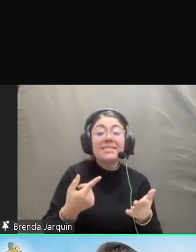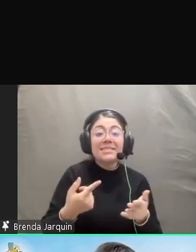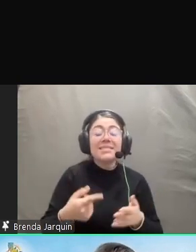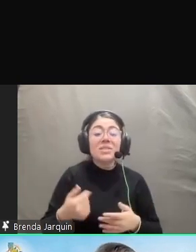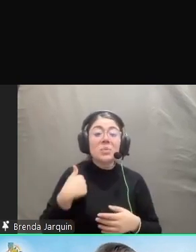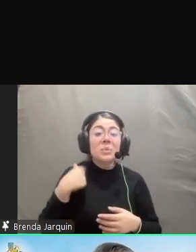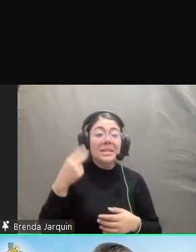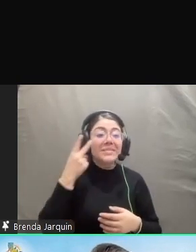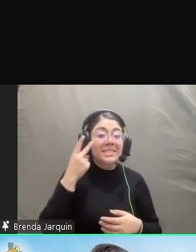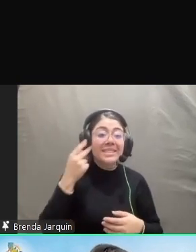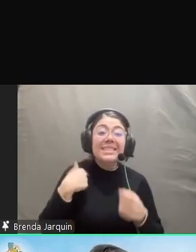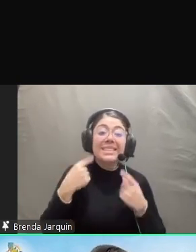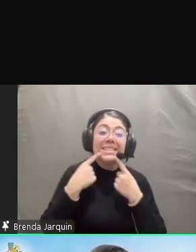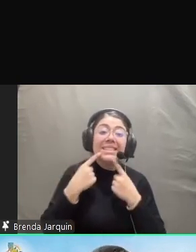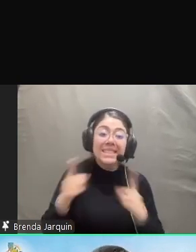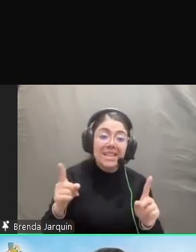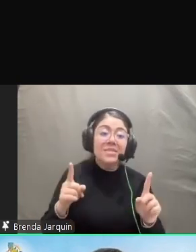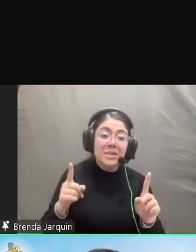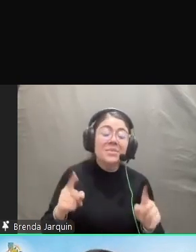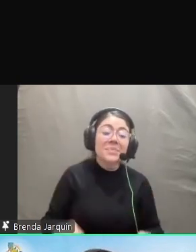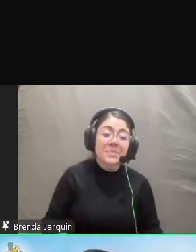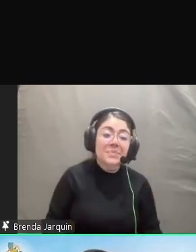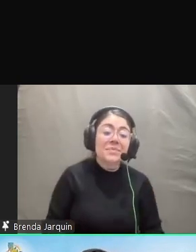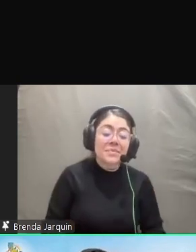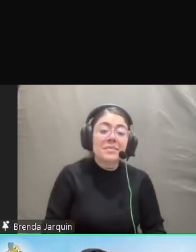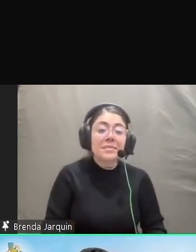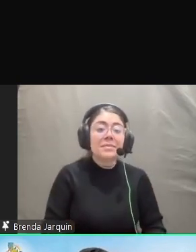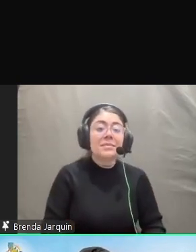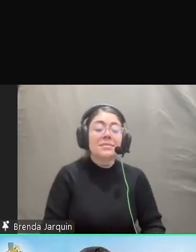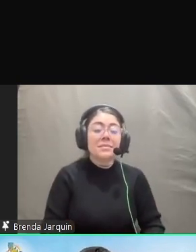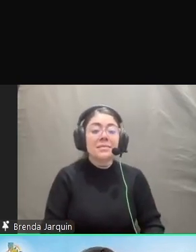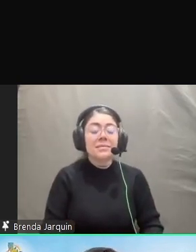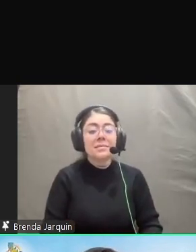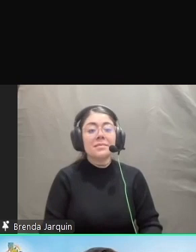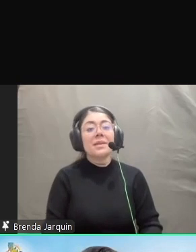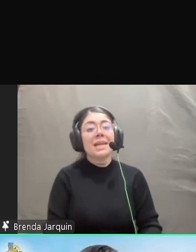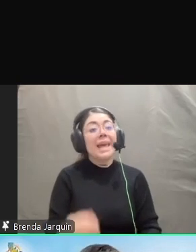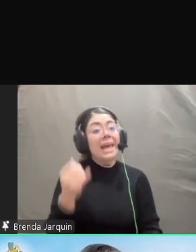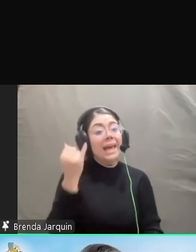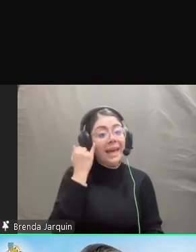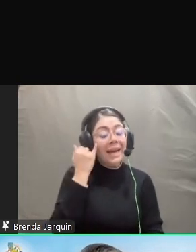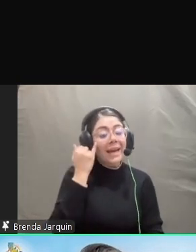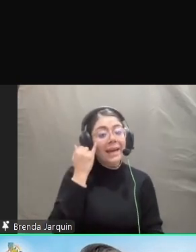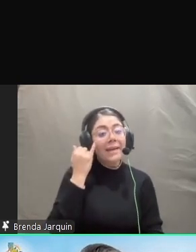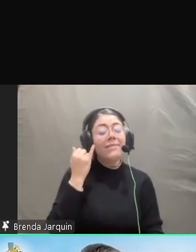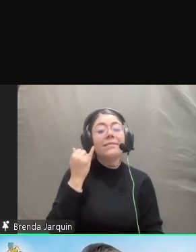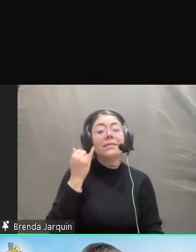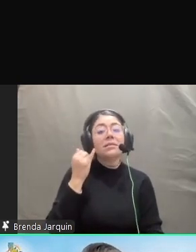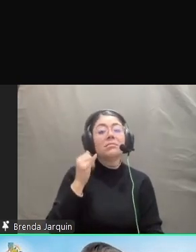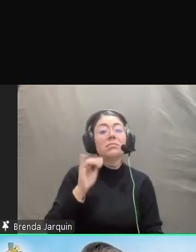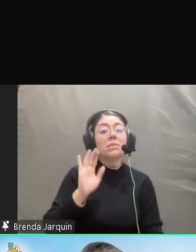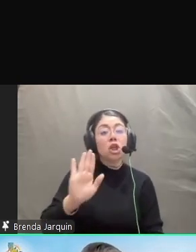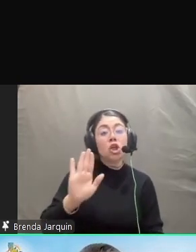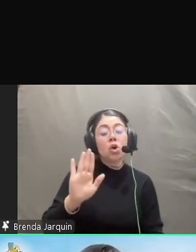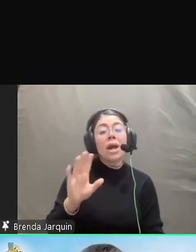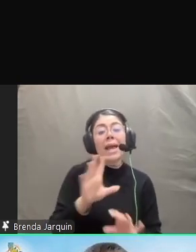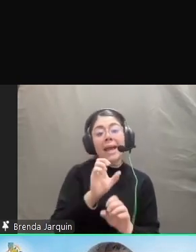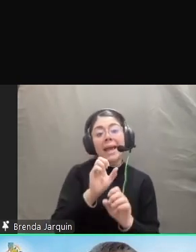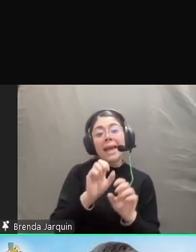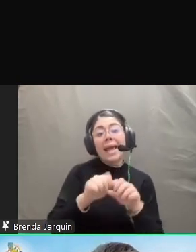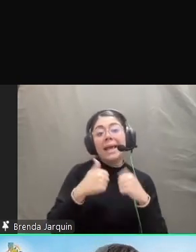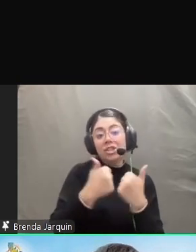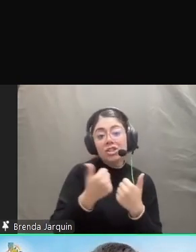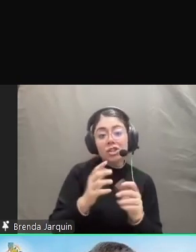If you and your partner leader from the other agency wish to collaboratively determine where